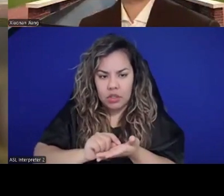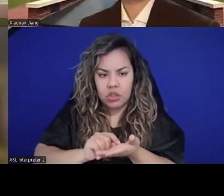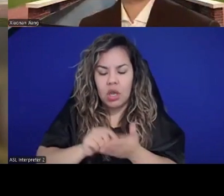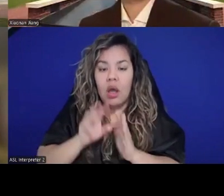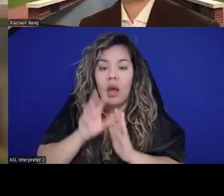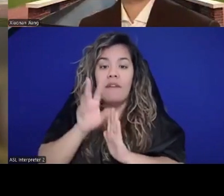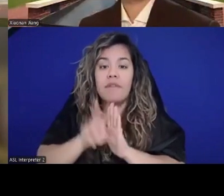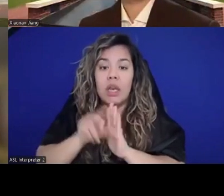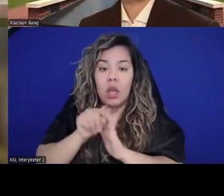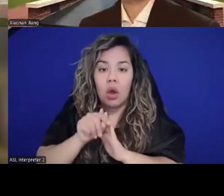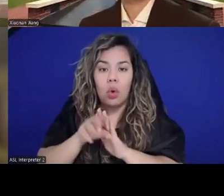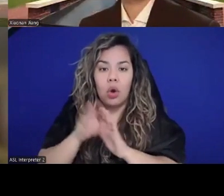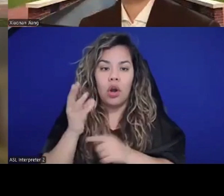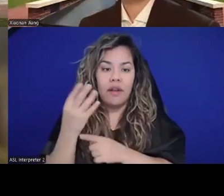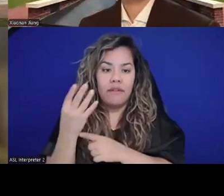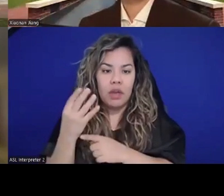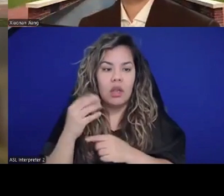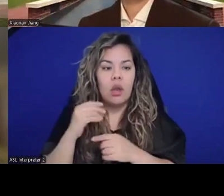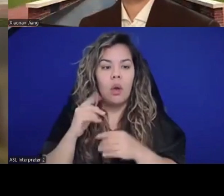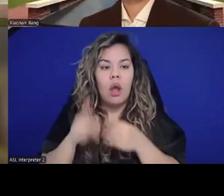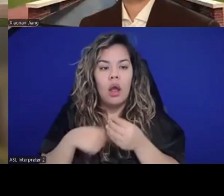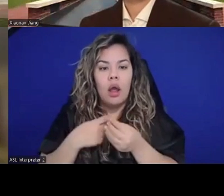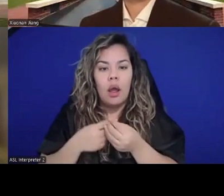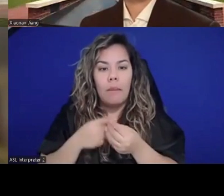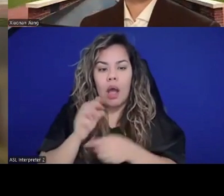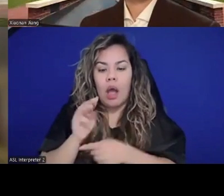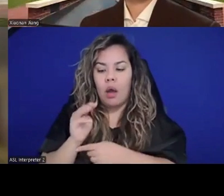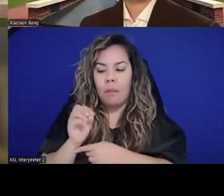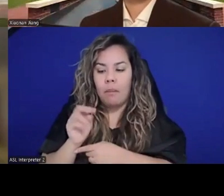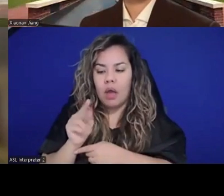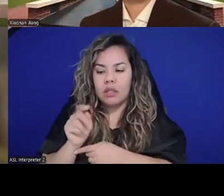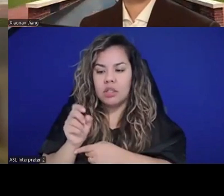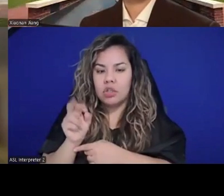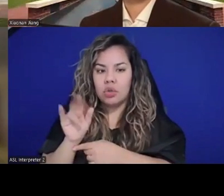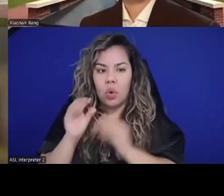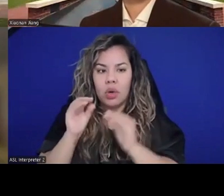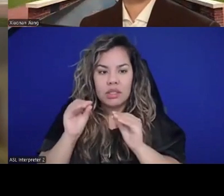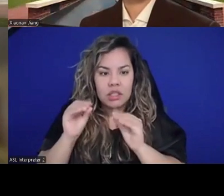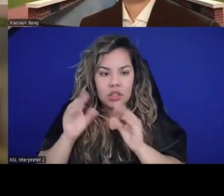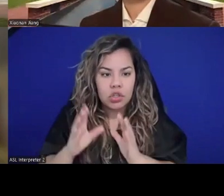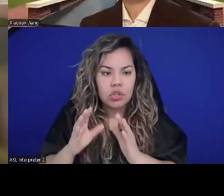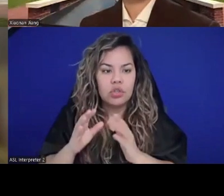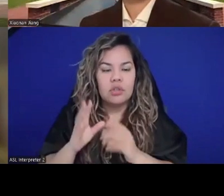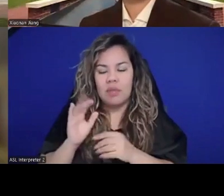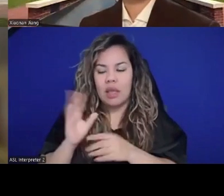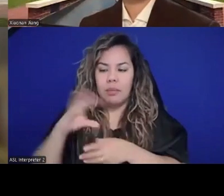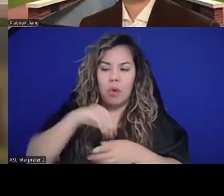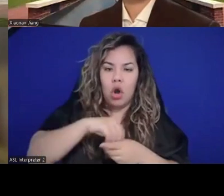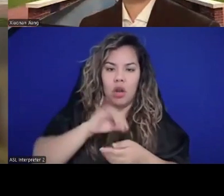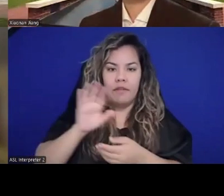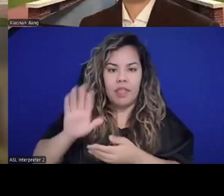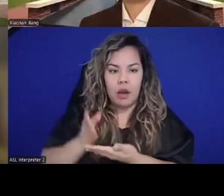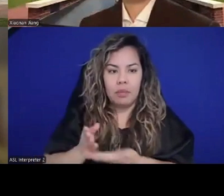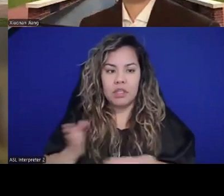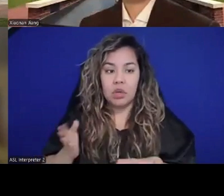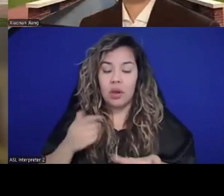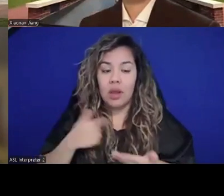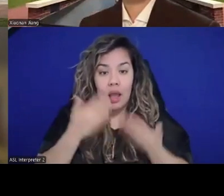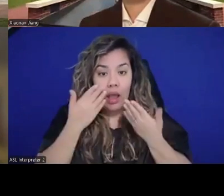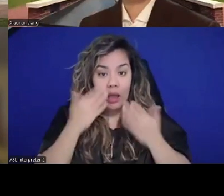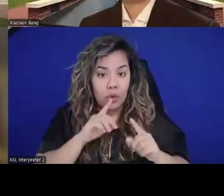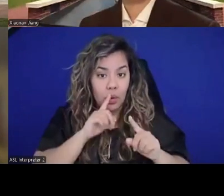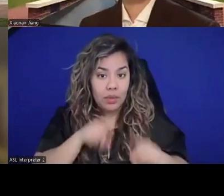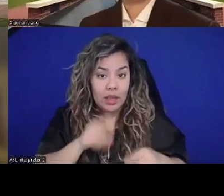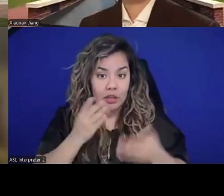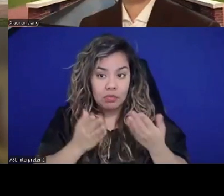teachers as part of the material. I don't know the answer, Motoko, but maybe some of you know the answer. So